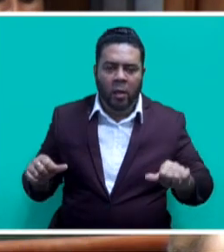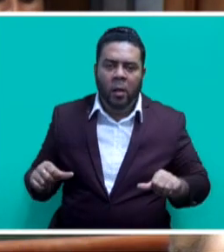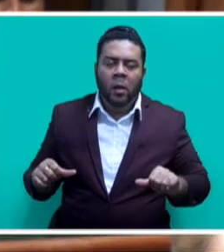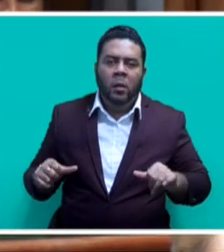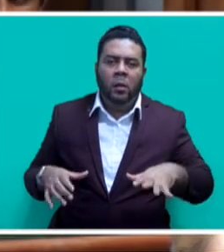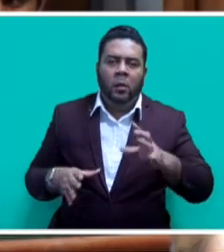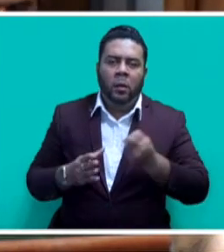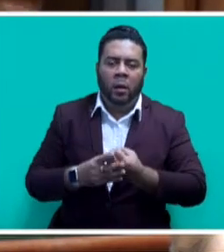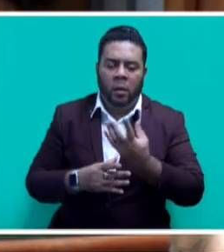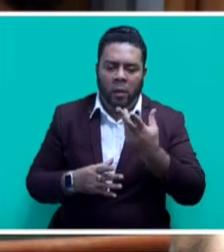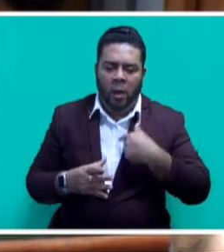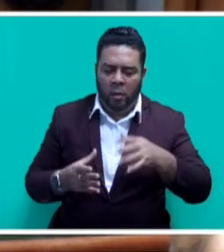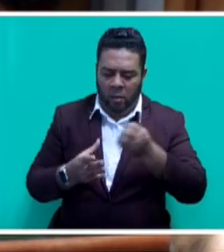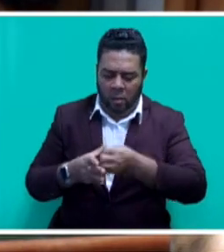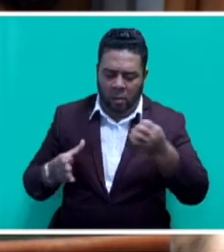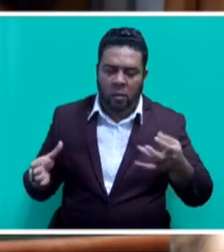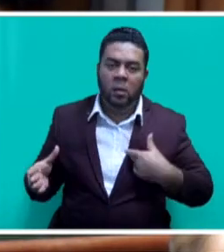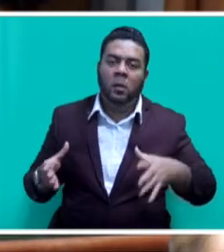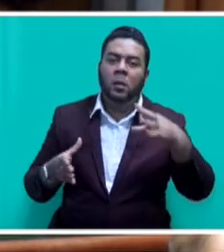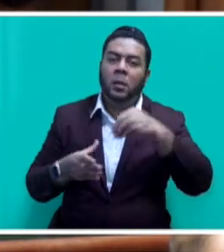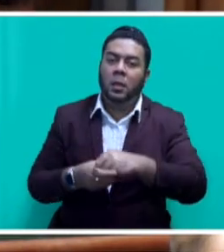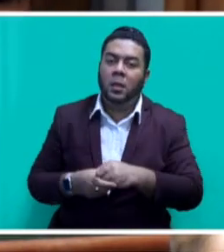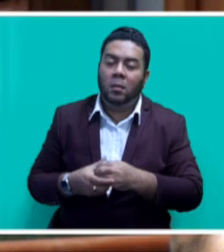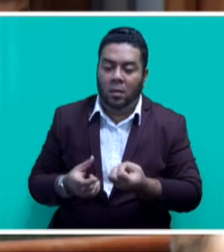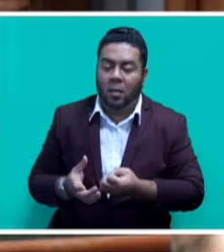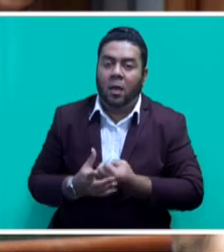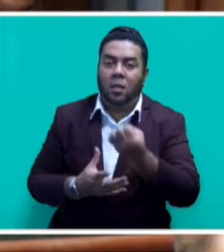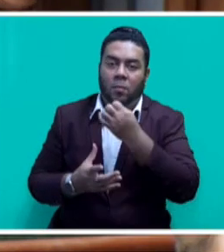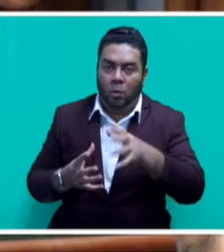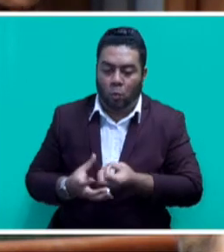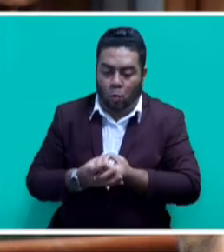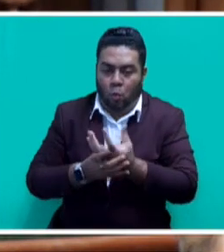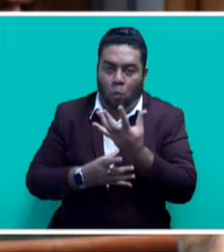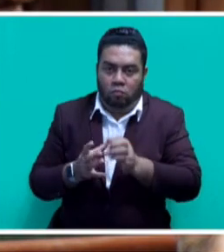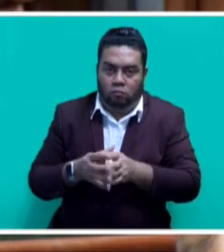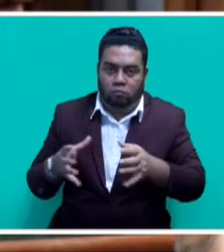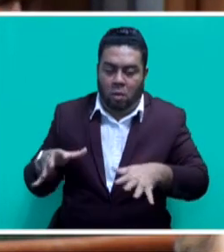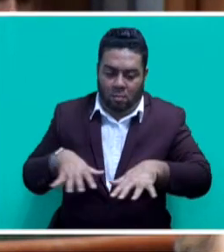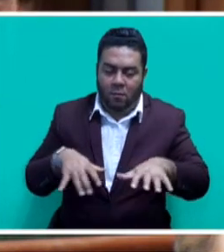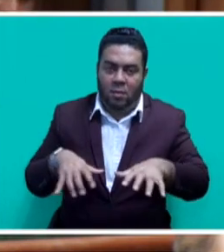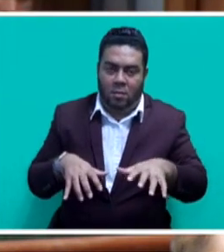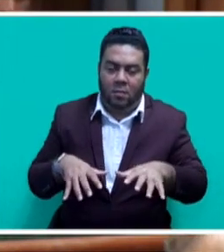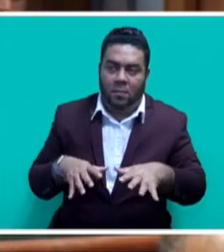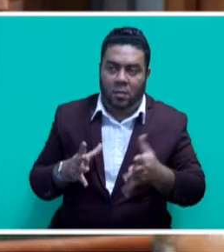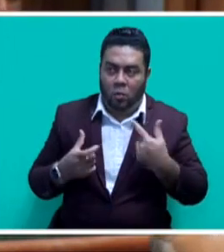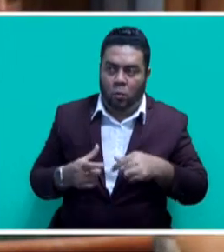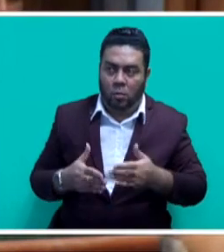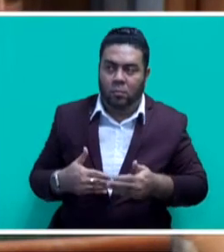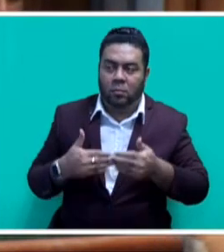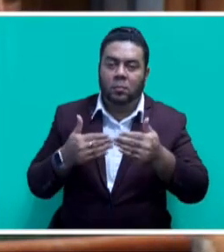and expansion to stimulate economic activities. This will in turn bolster